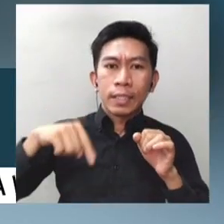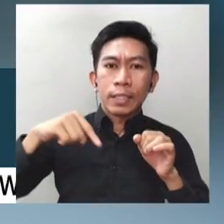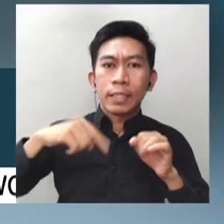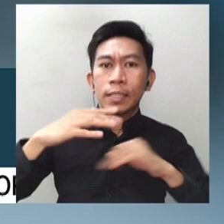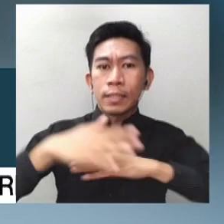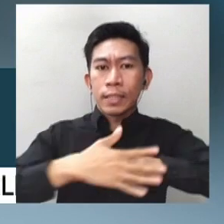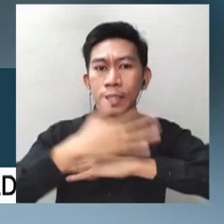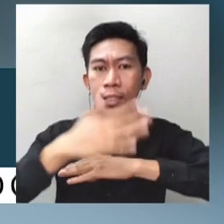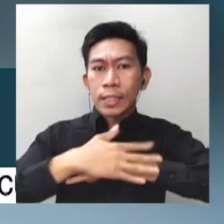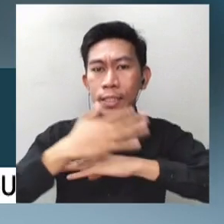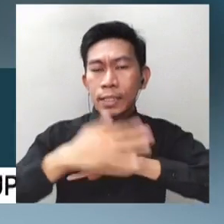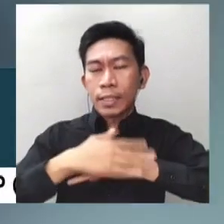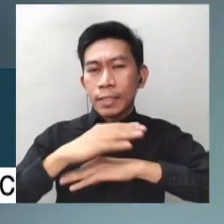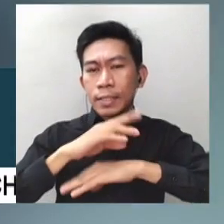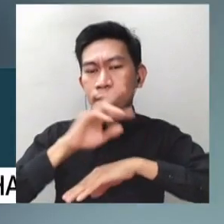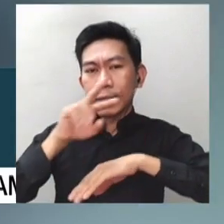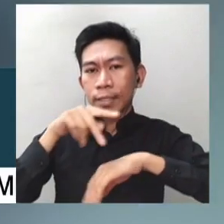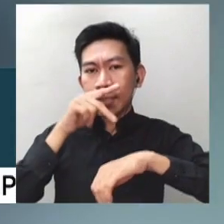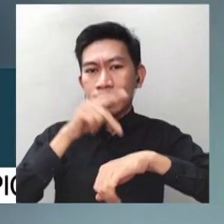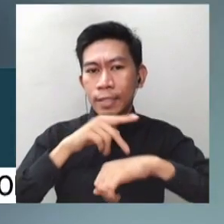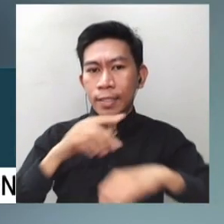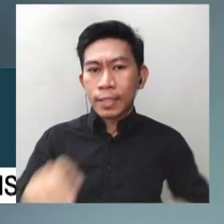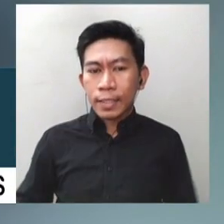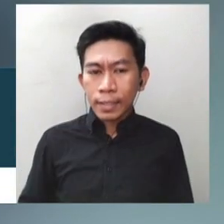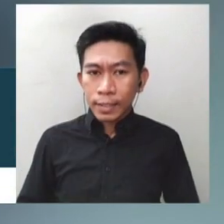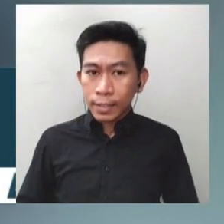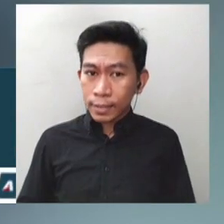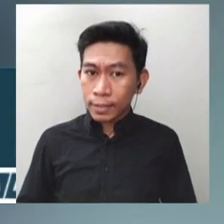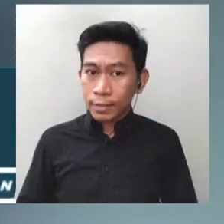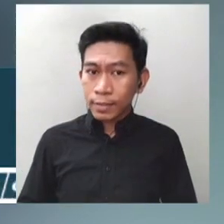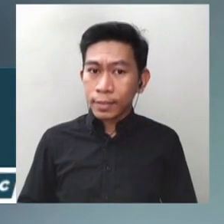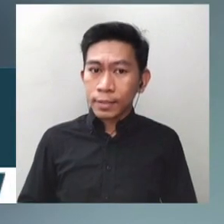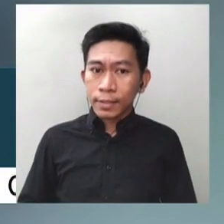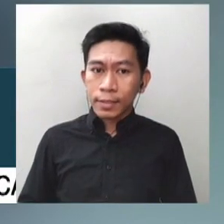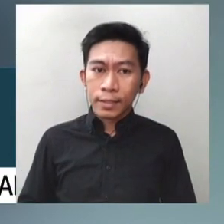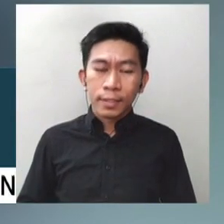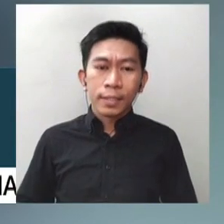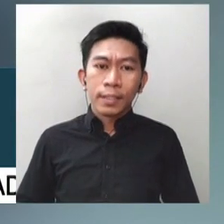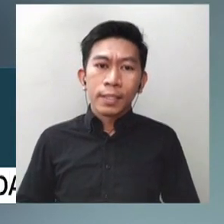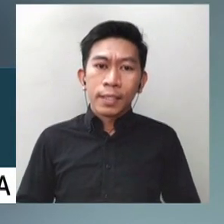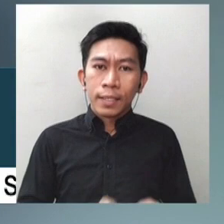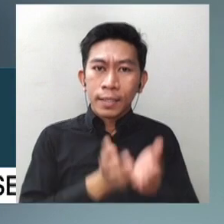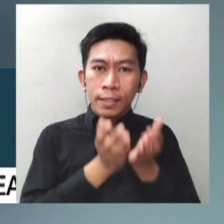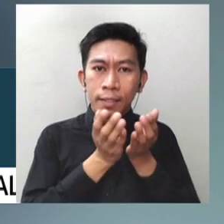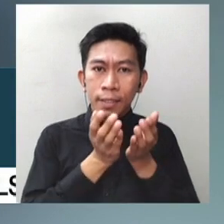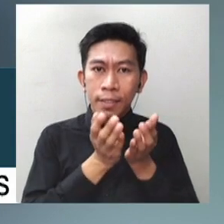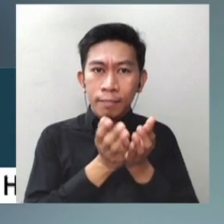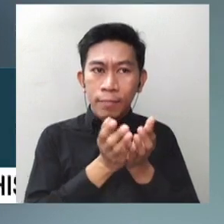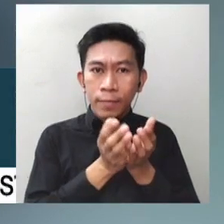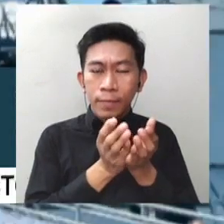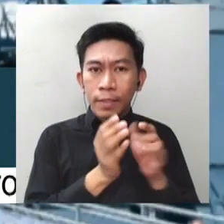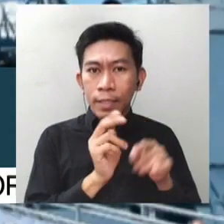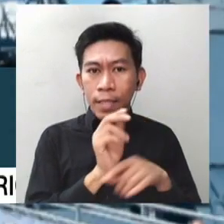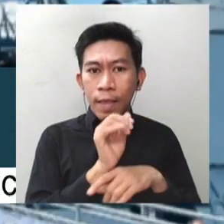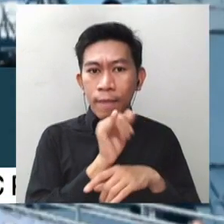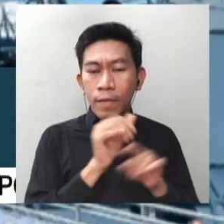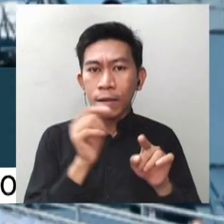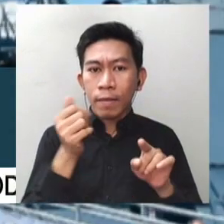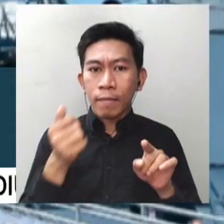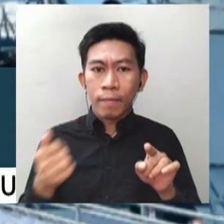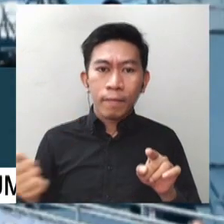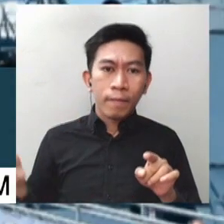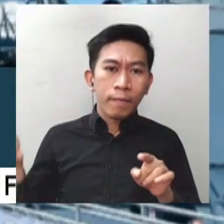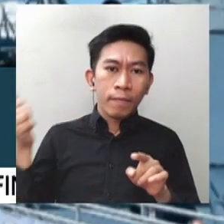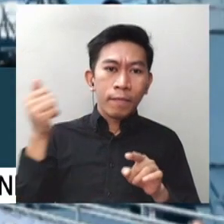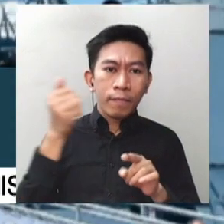the Philippines. The lead ship of the ACPD, the BRP General Mariano Alvarez, was acquired by the Philippine Navy from the U.S.